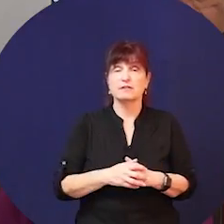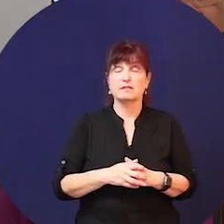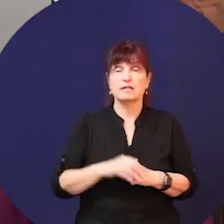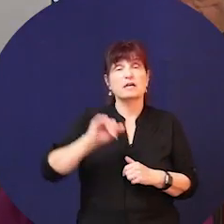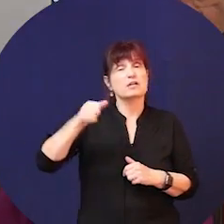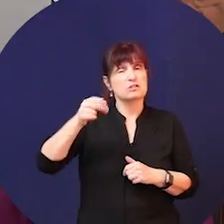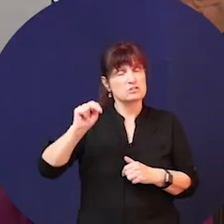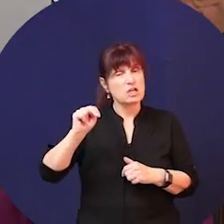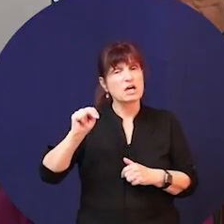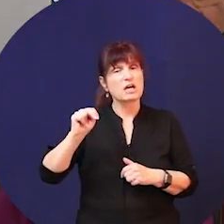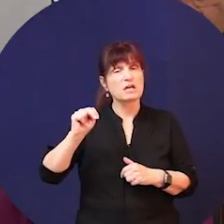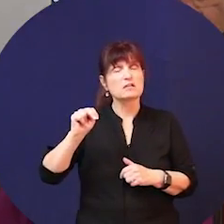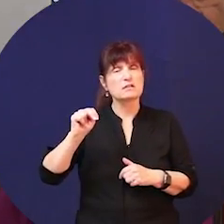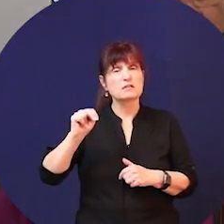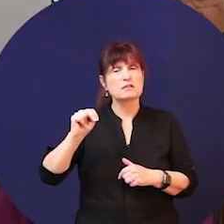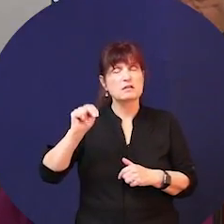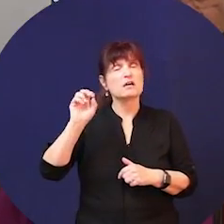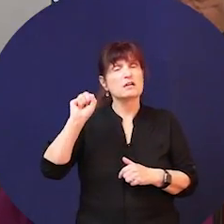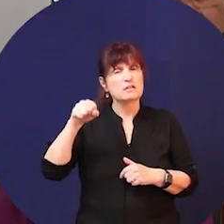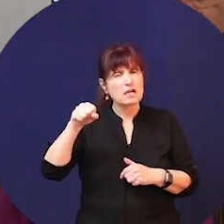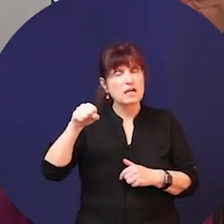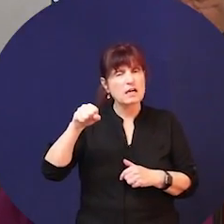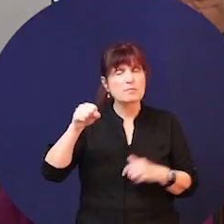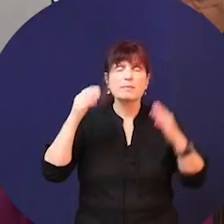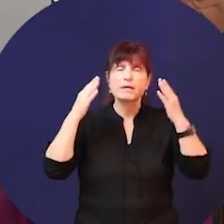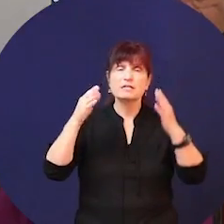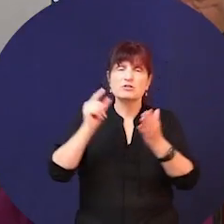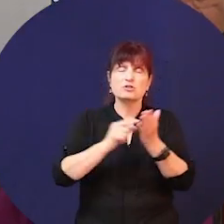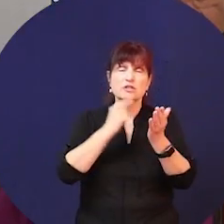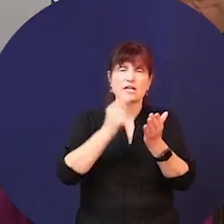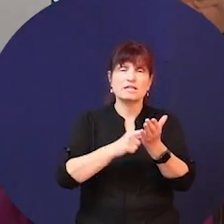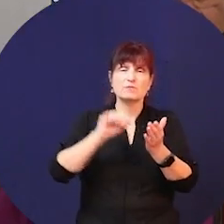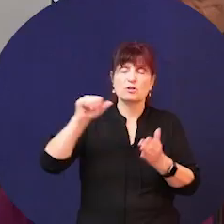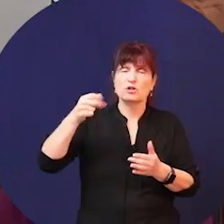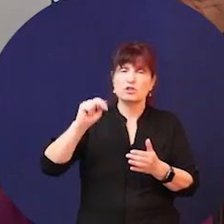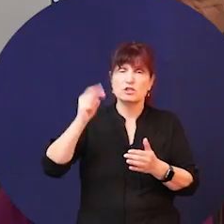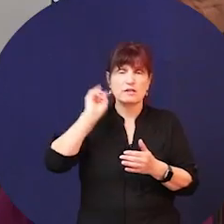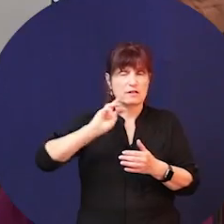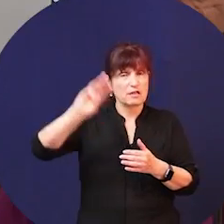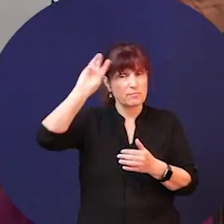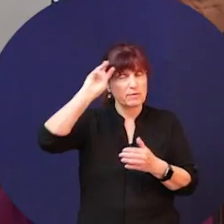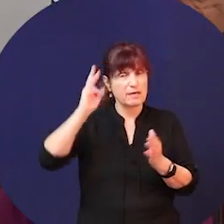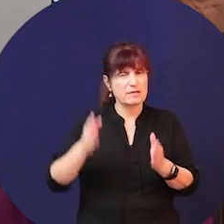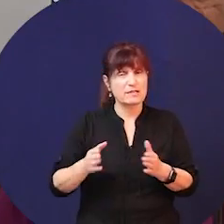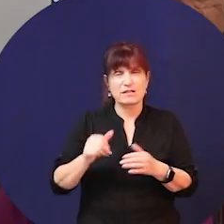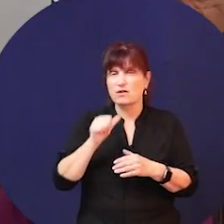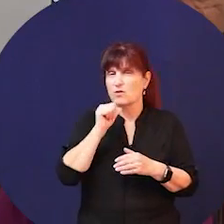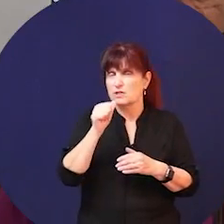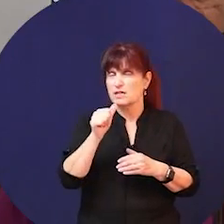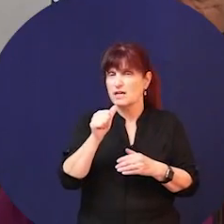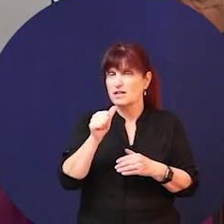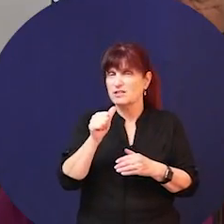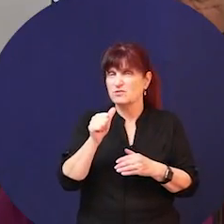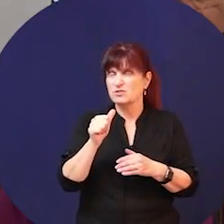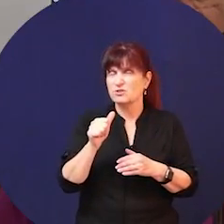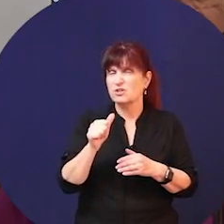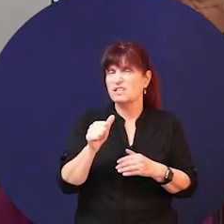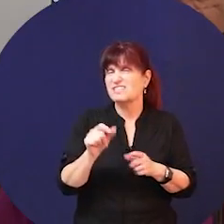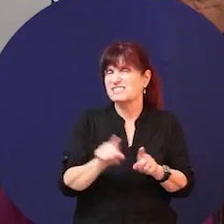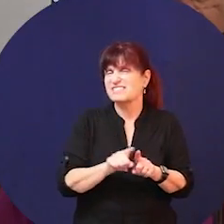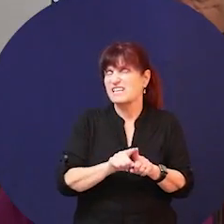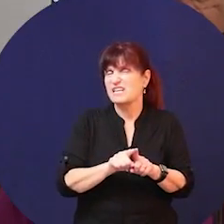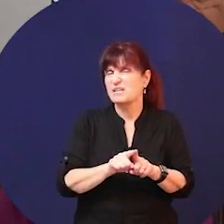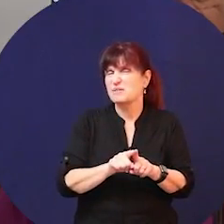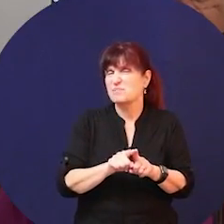I think just by listening to this gospel, we realize that he was not your average prophet.